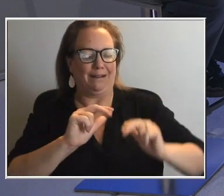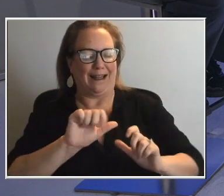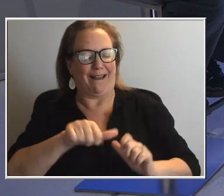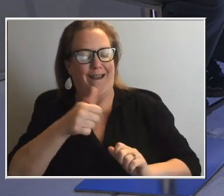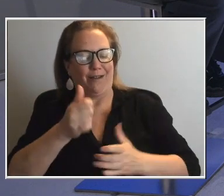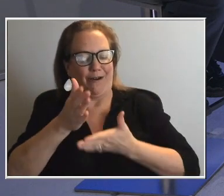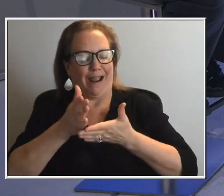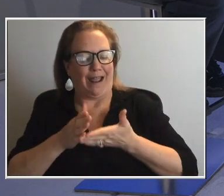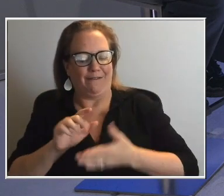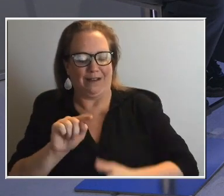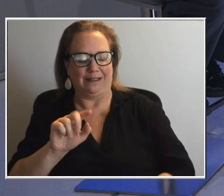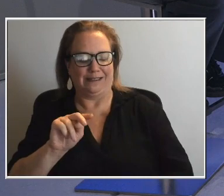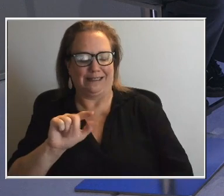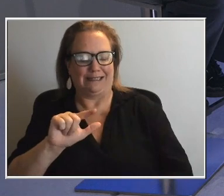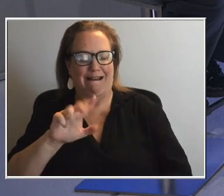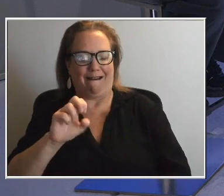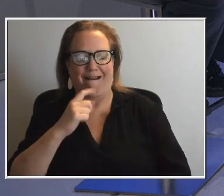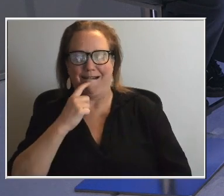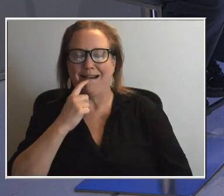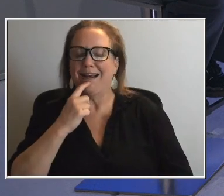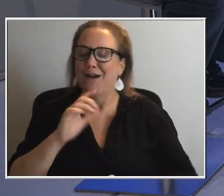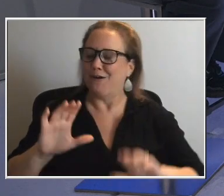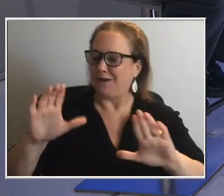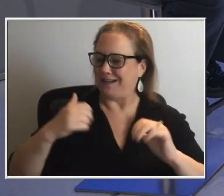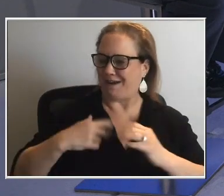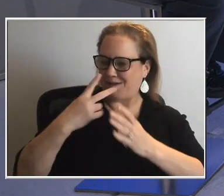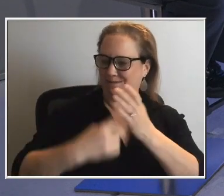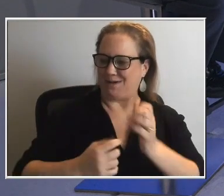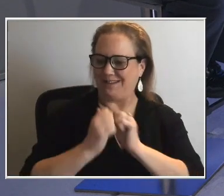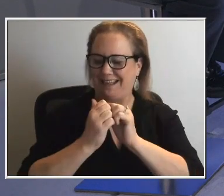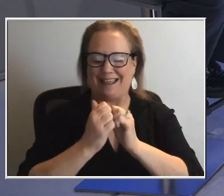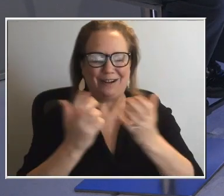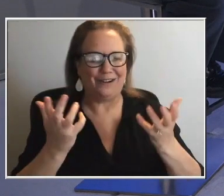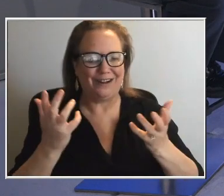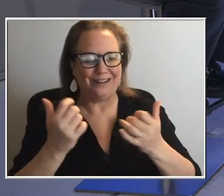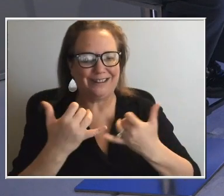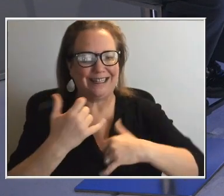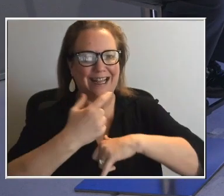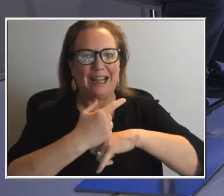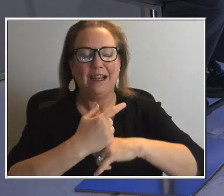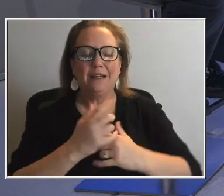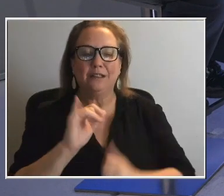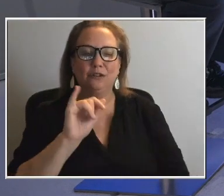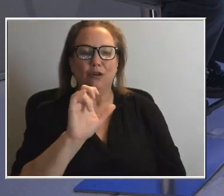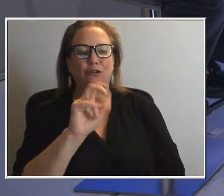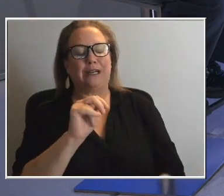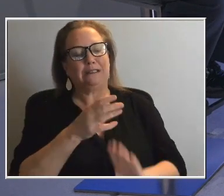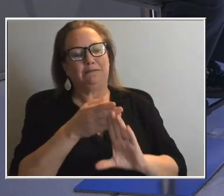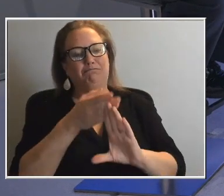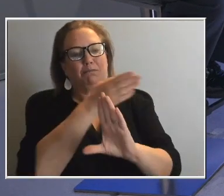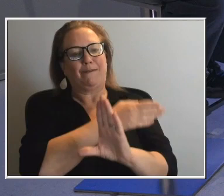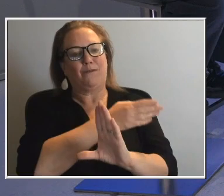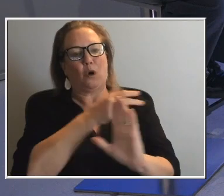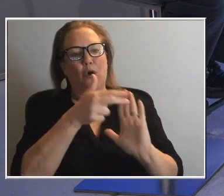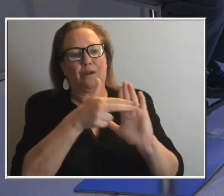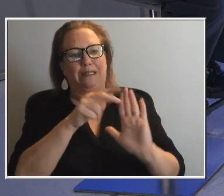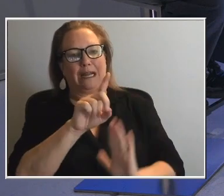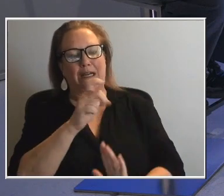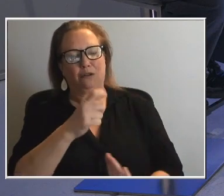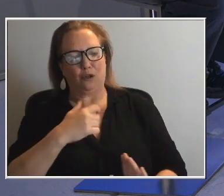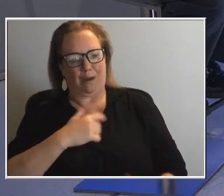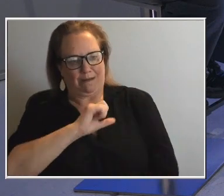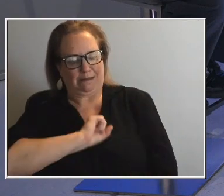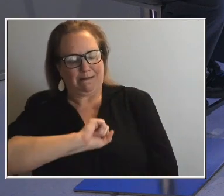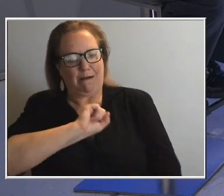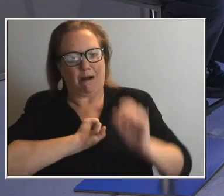Jason's tongue here in just a moment. Great to have you both together. So Jason, take us back before the diagnosis. So you mentioned you had this cough. I would